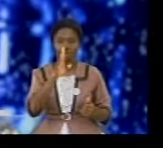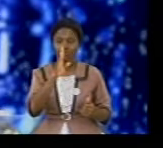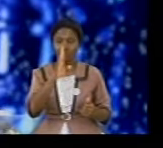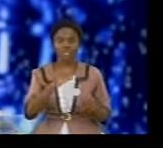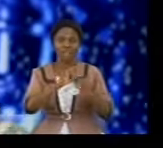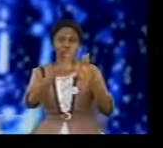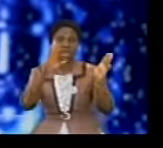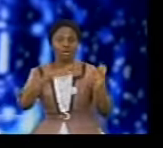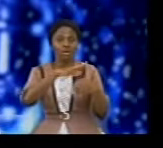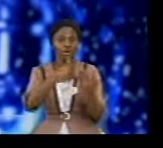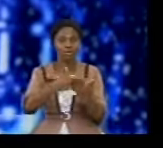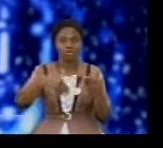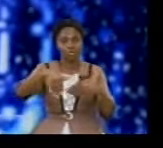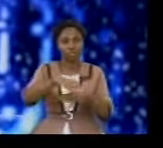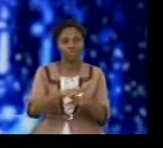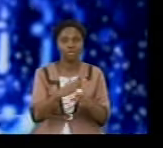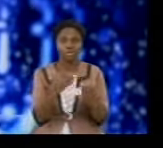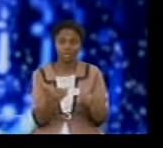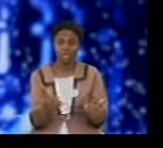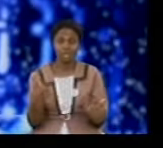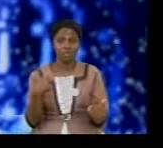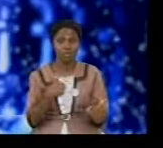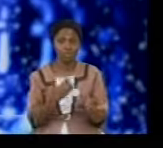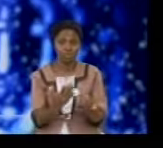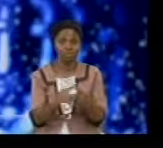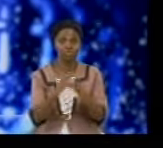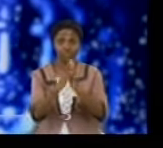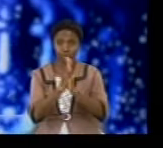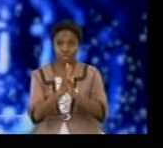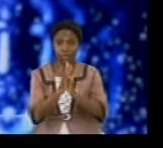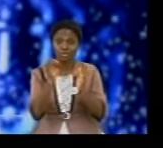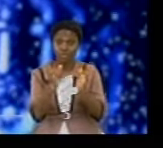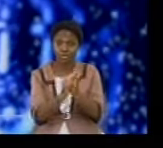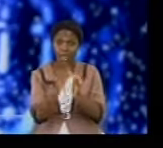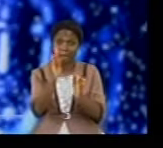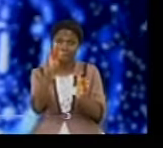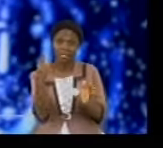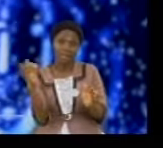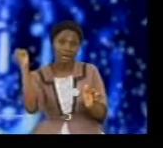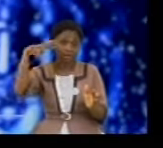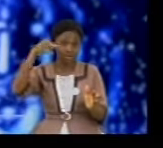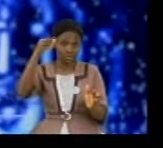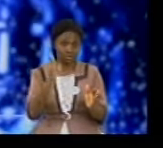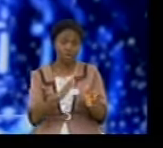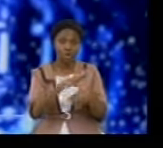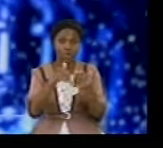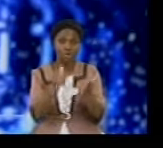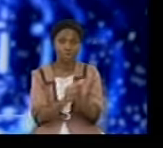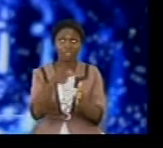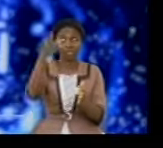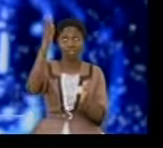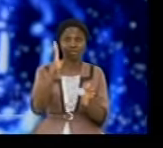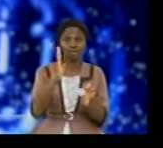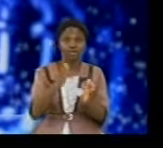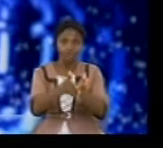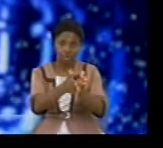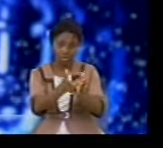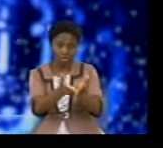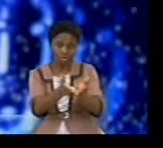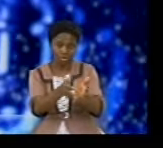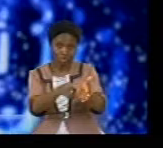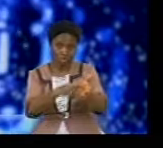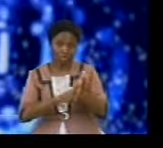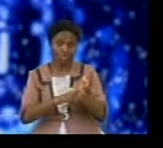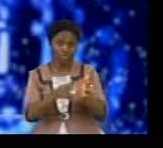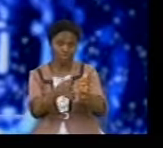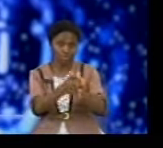prayer so that by the grace of God, all that God requires of you, all that God wants to see in you, all will be done